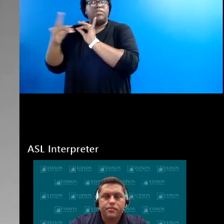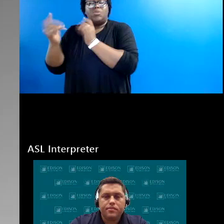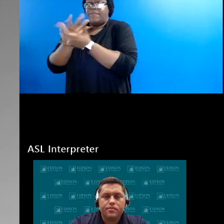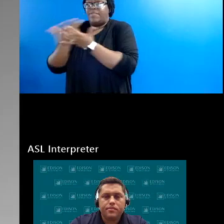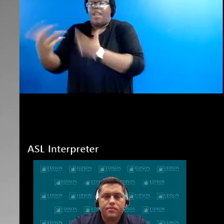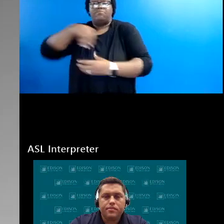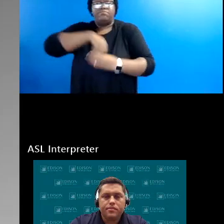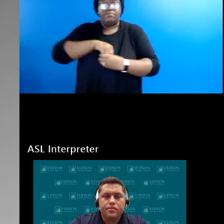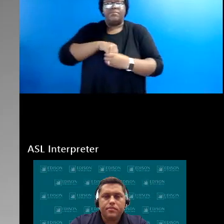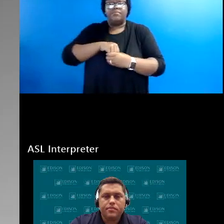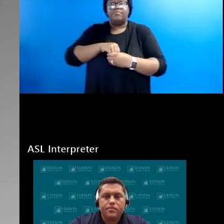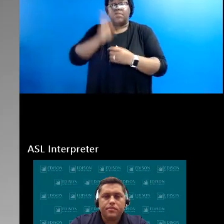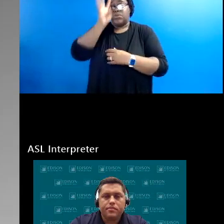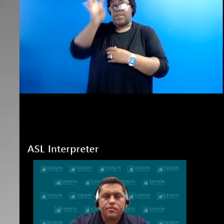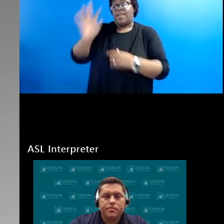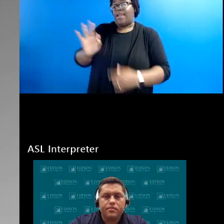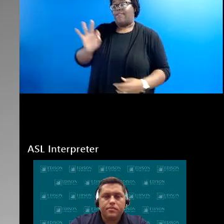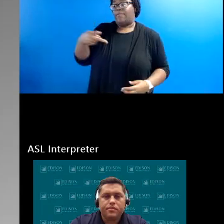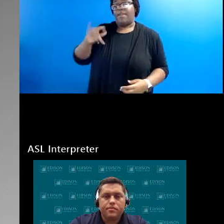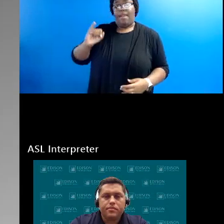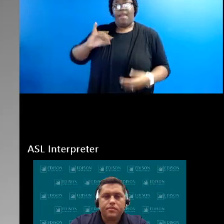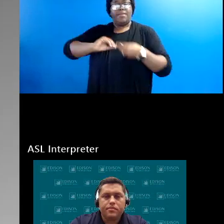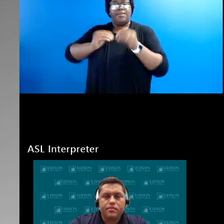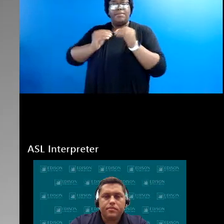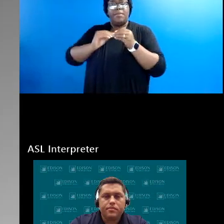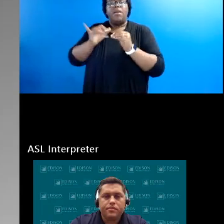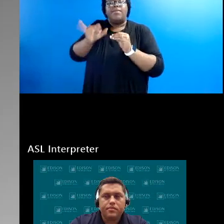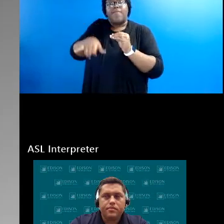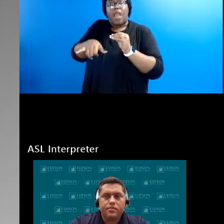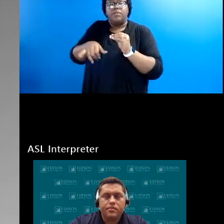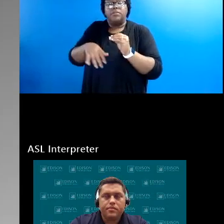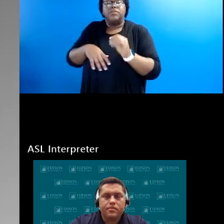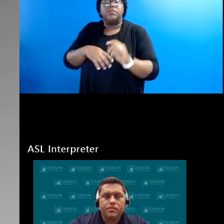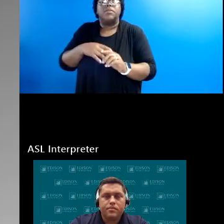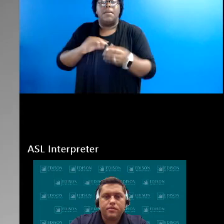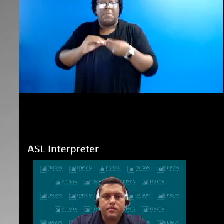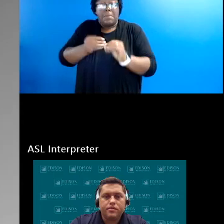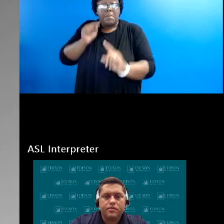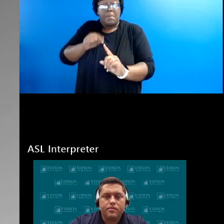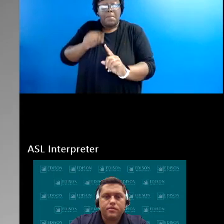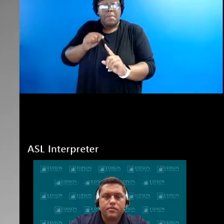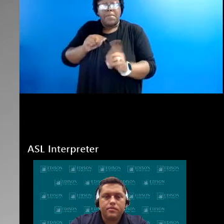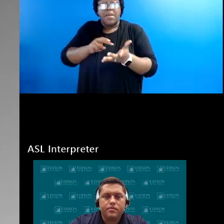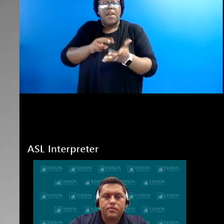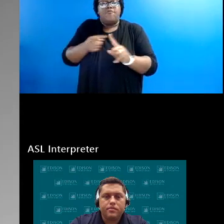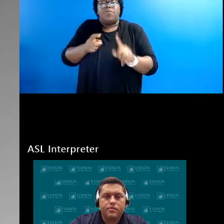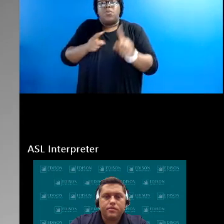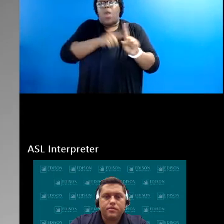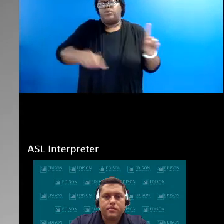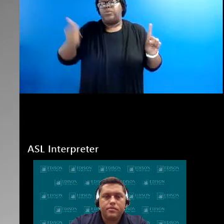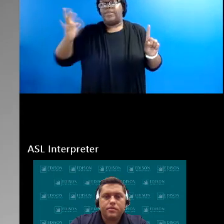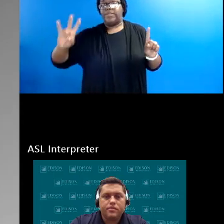come up with a fire potential index, which is a number. And that number is from 1 to